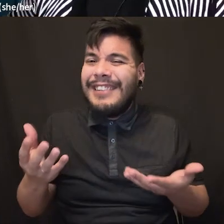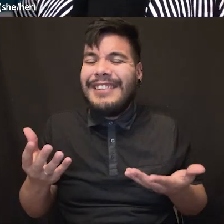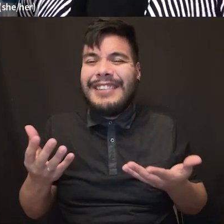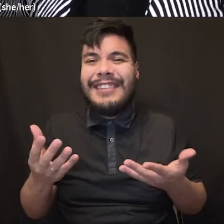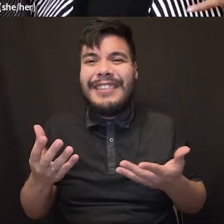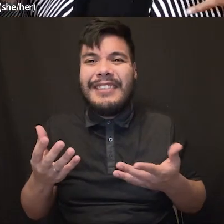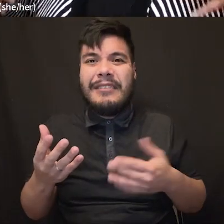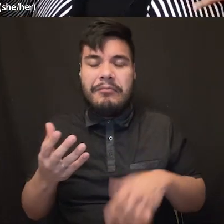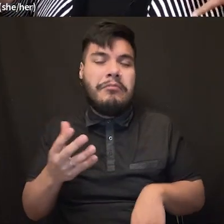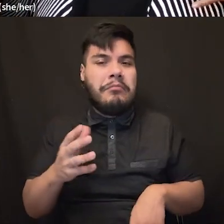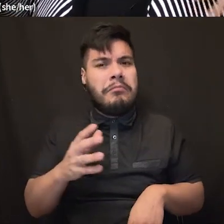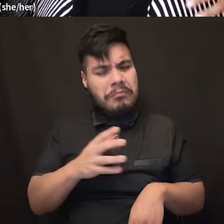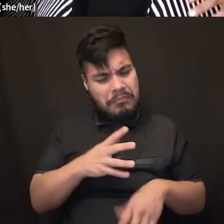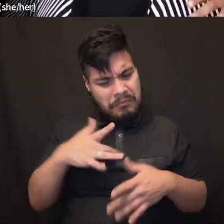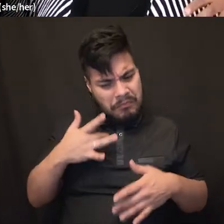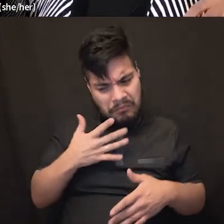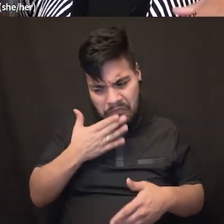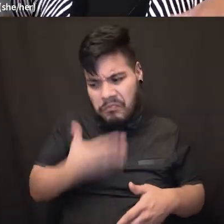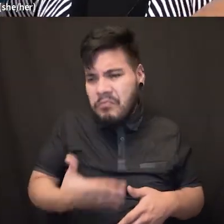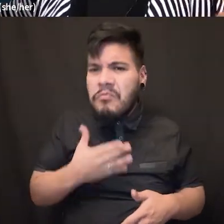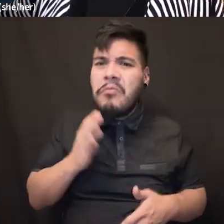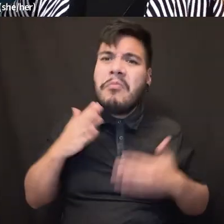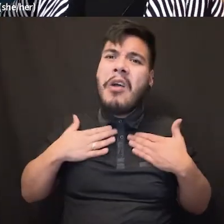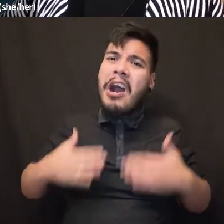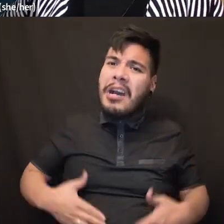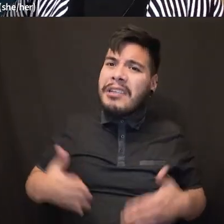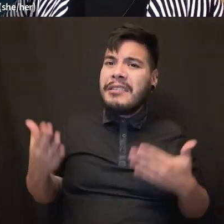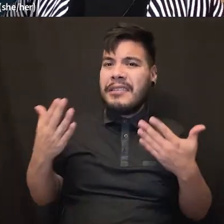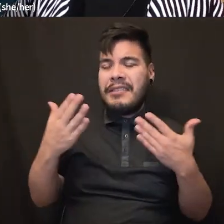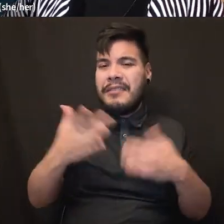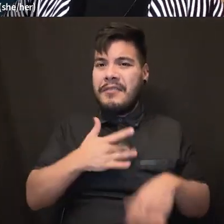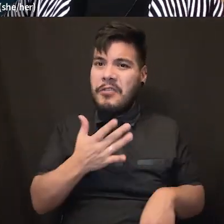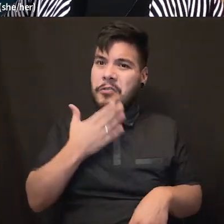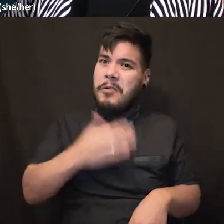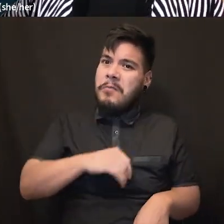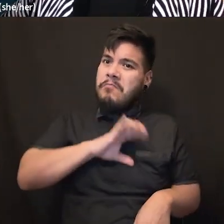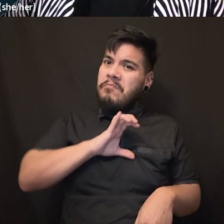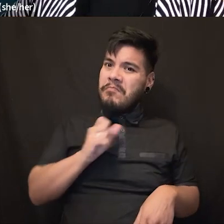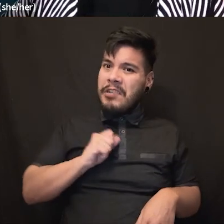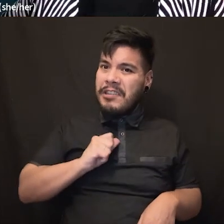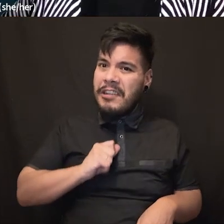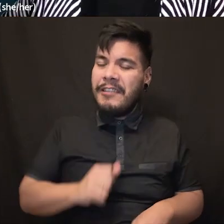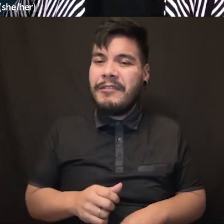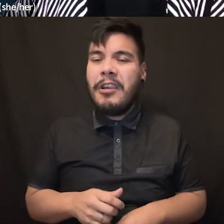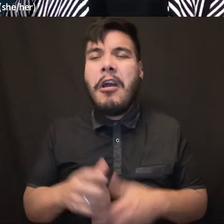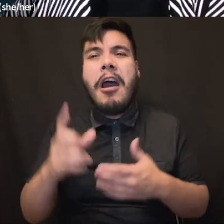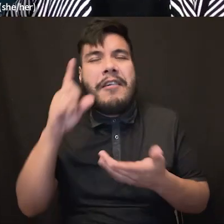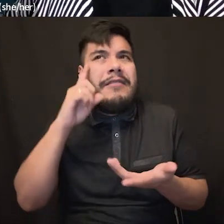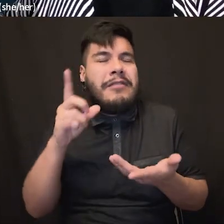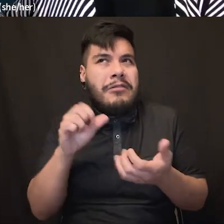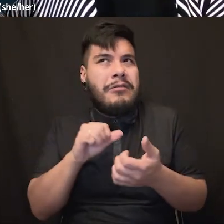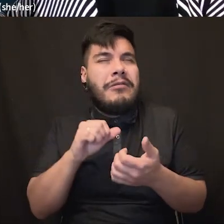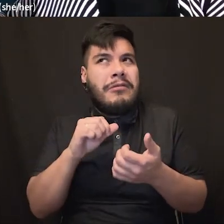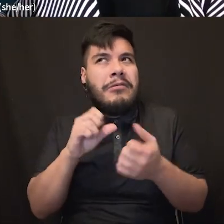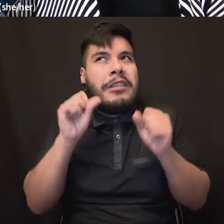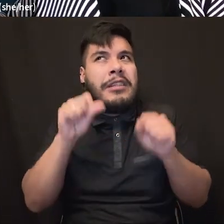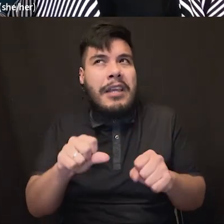Let's also get in our bodies and feel good about ourselves. And so I think there are ways to tell jokes that are fat